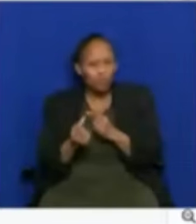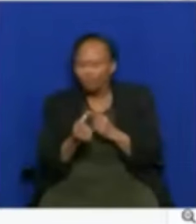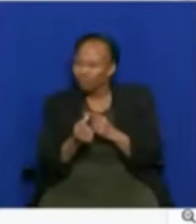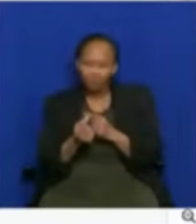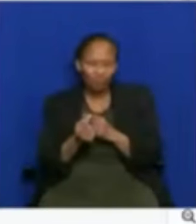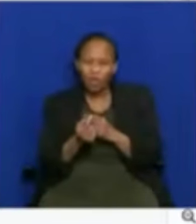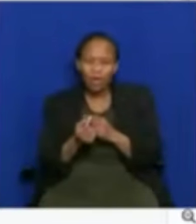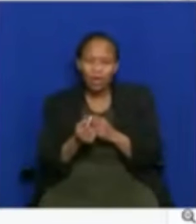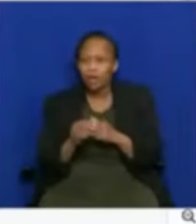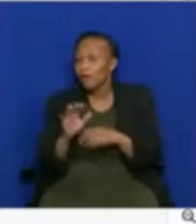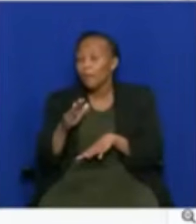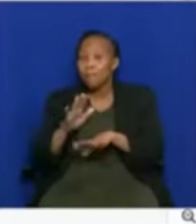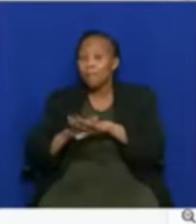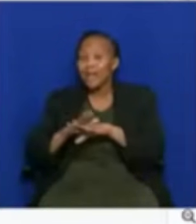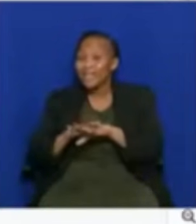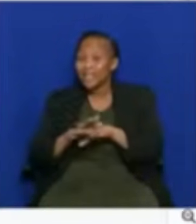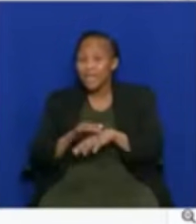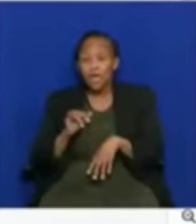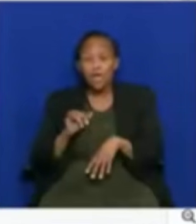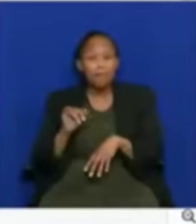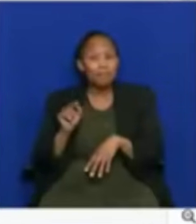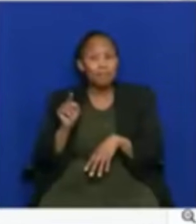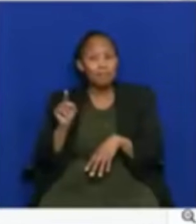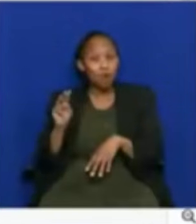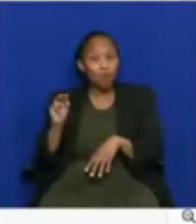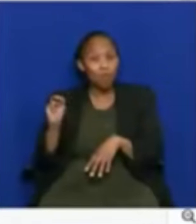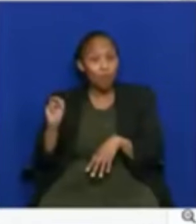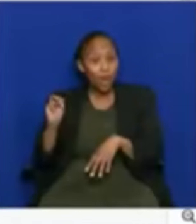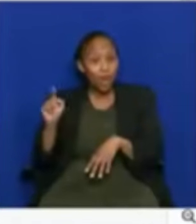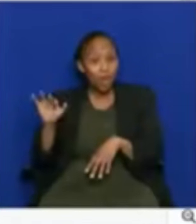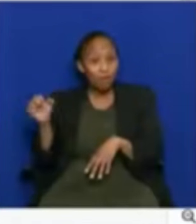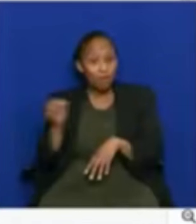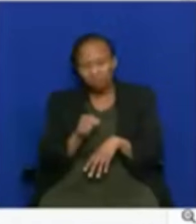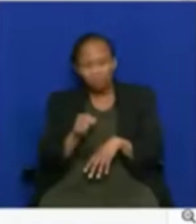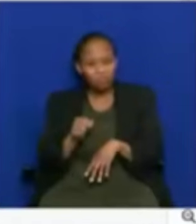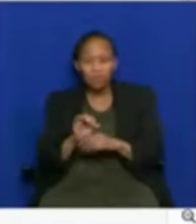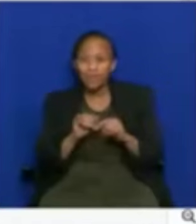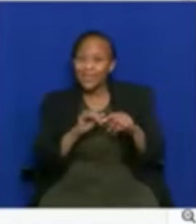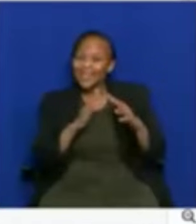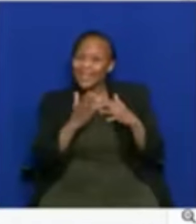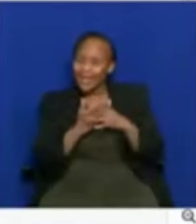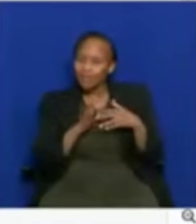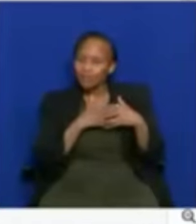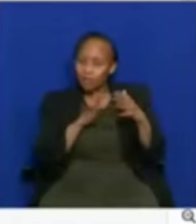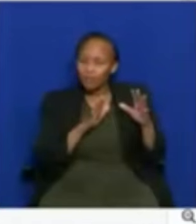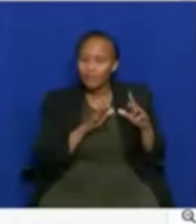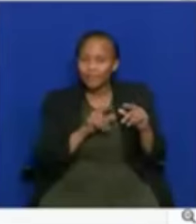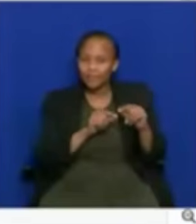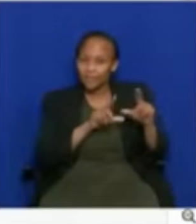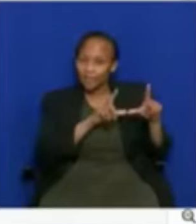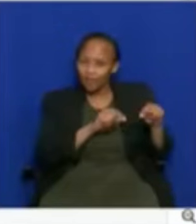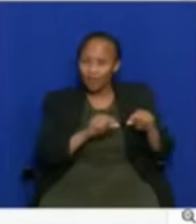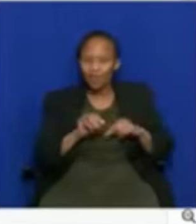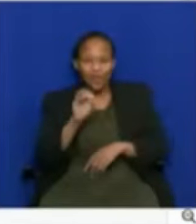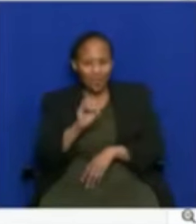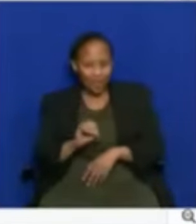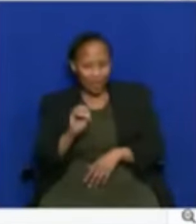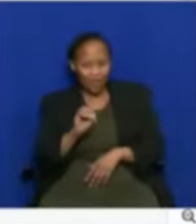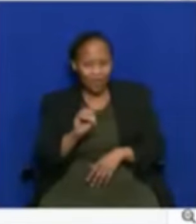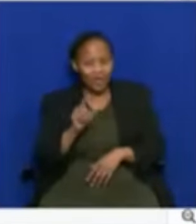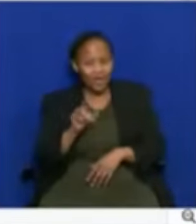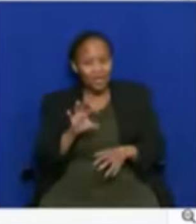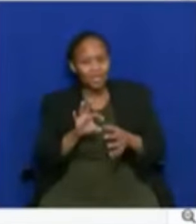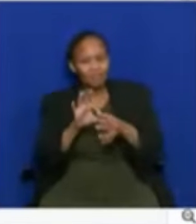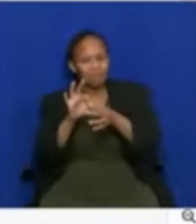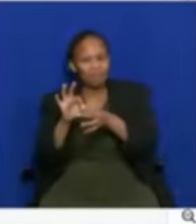so Yes. the cases that were opened in Cape Town and Orlando related to this complaint that you see in